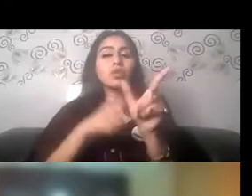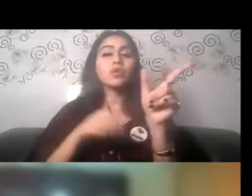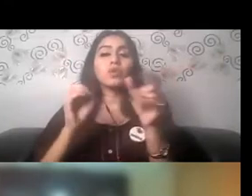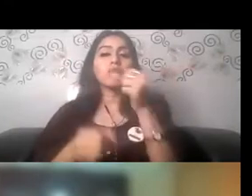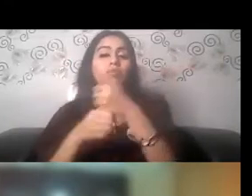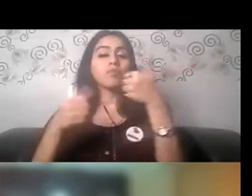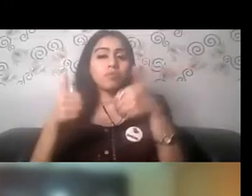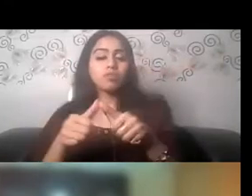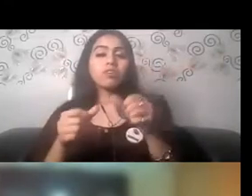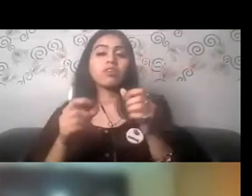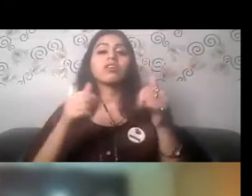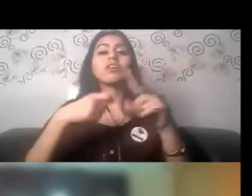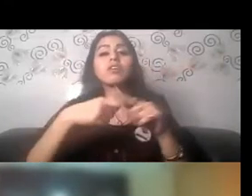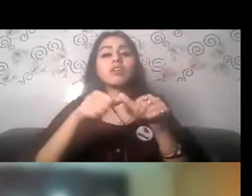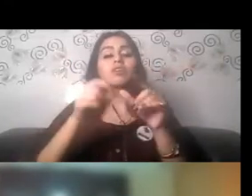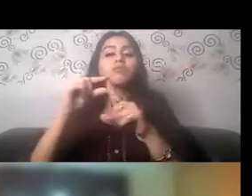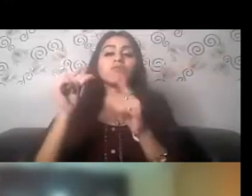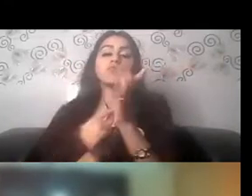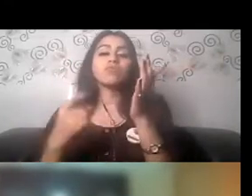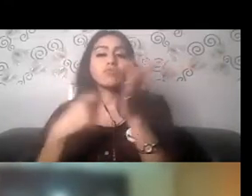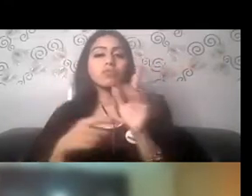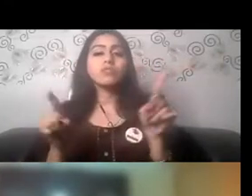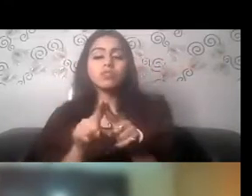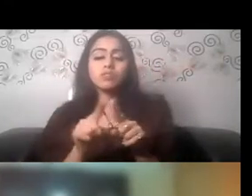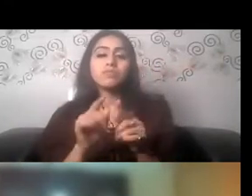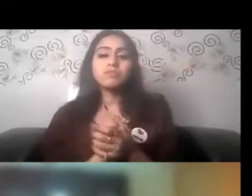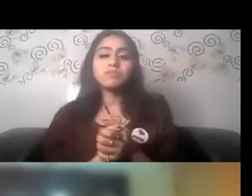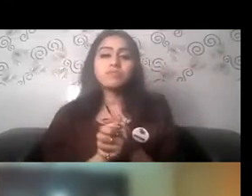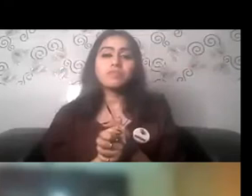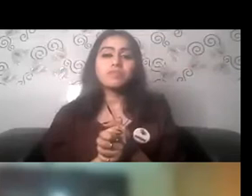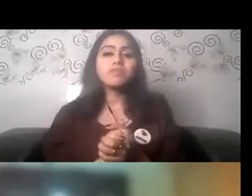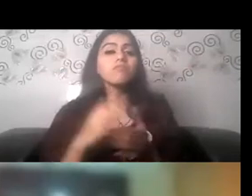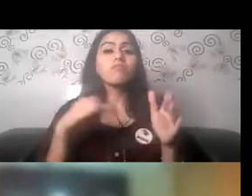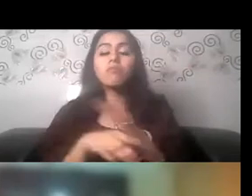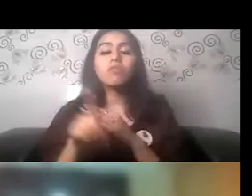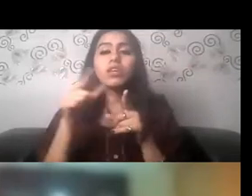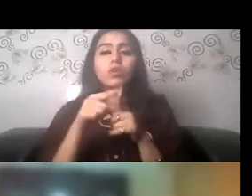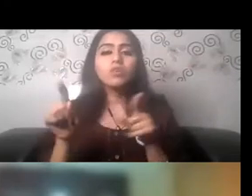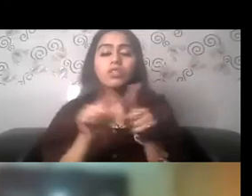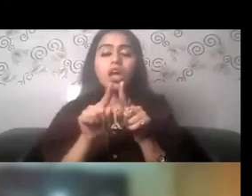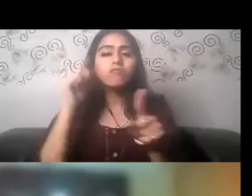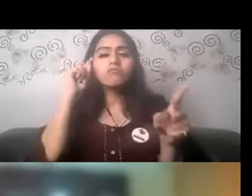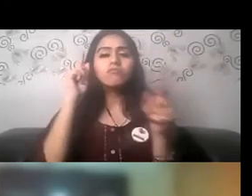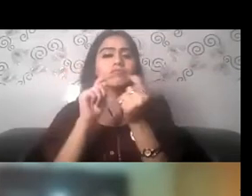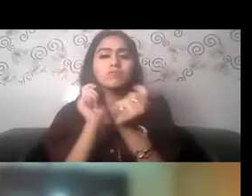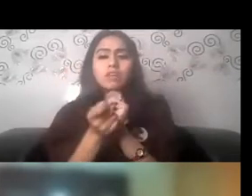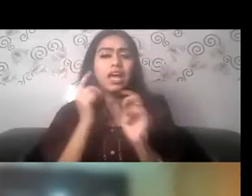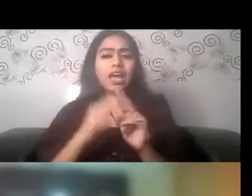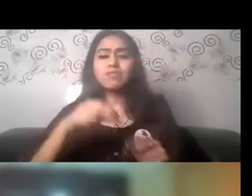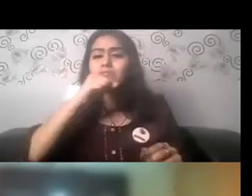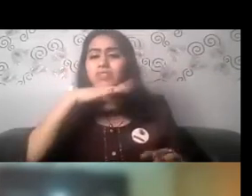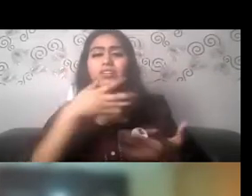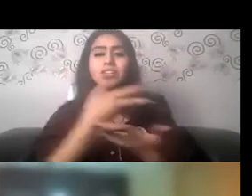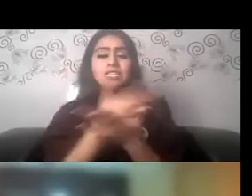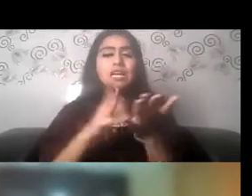a degree in business management from BITS Pilani, and a change of direction and teaching young children through modern